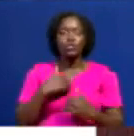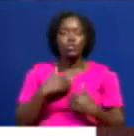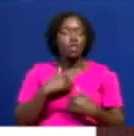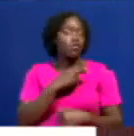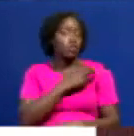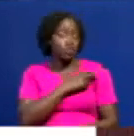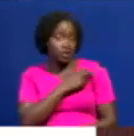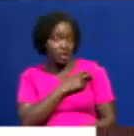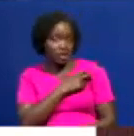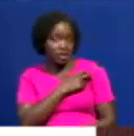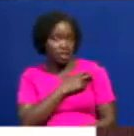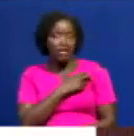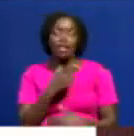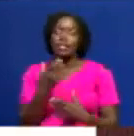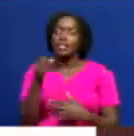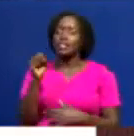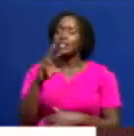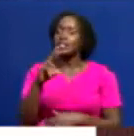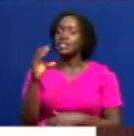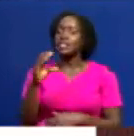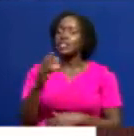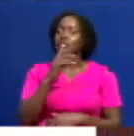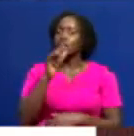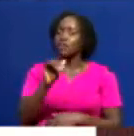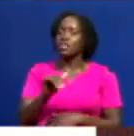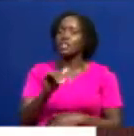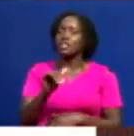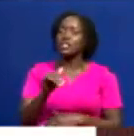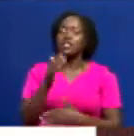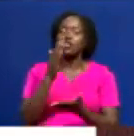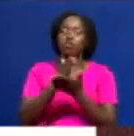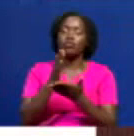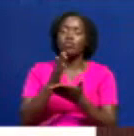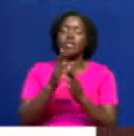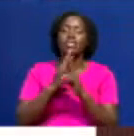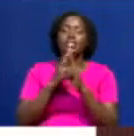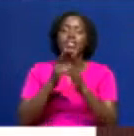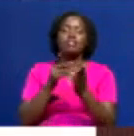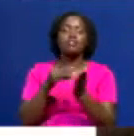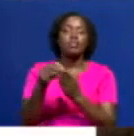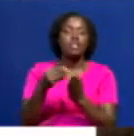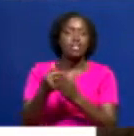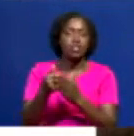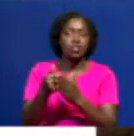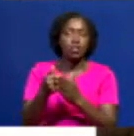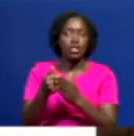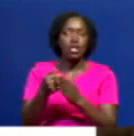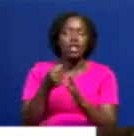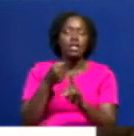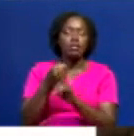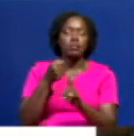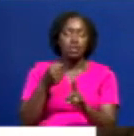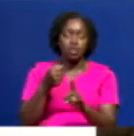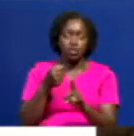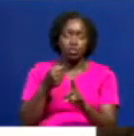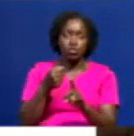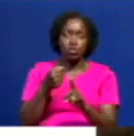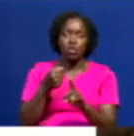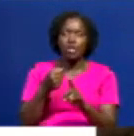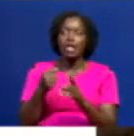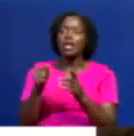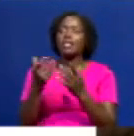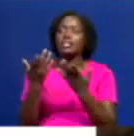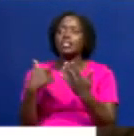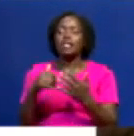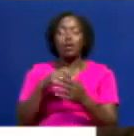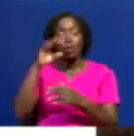consulted the SRC in order for it to ascertain the resultant financial implications. It is